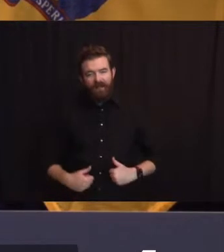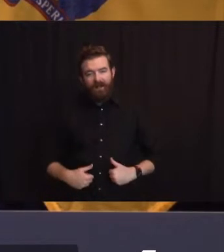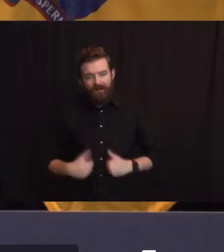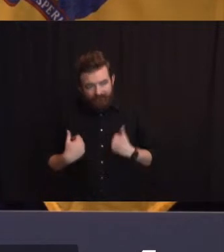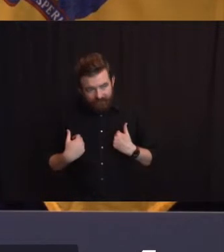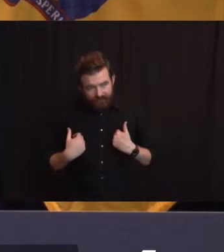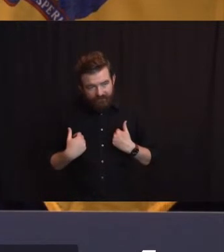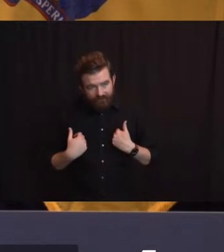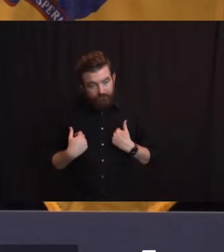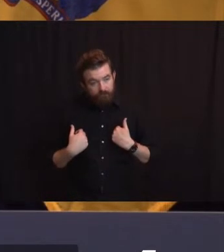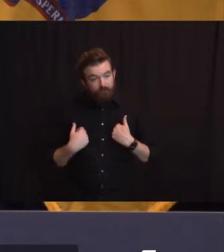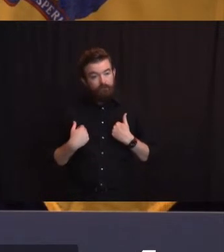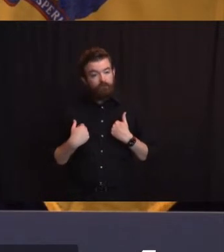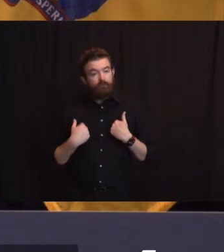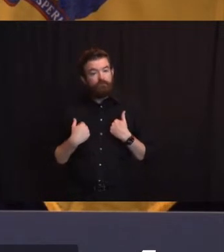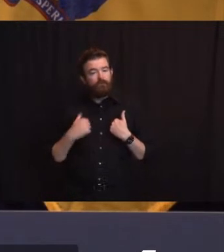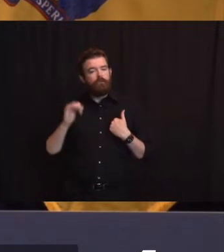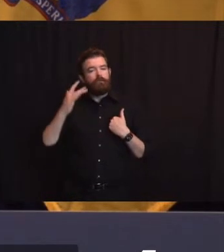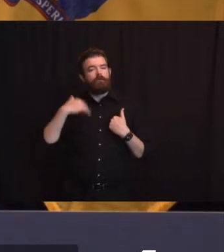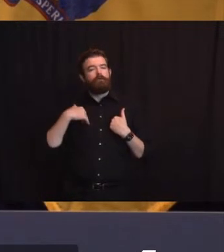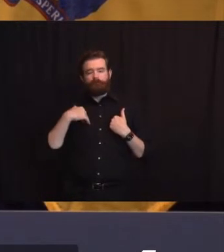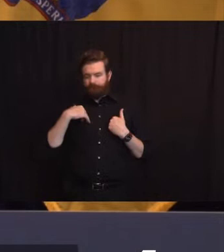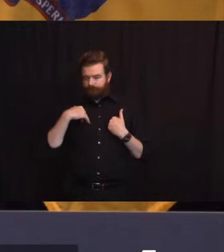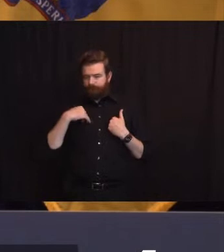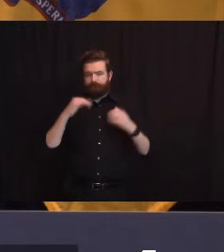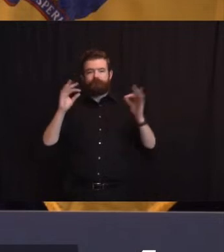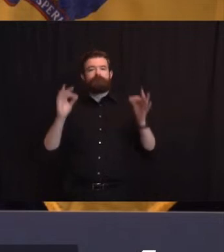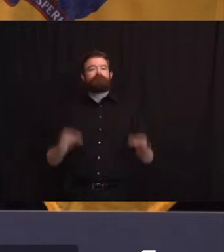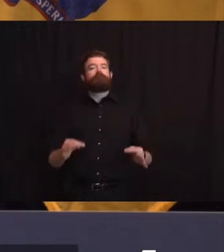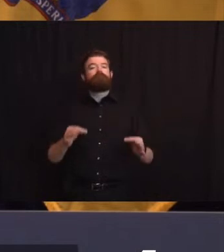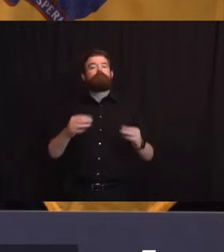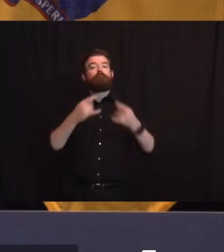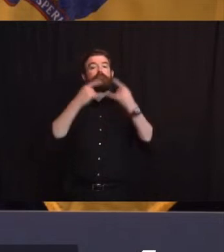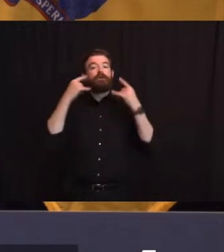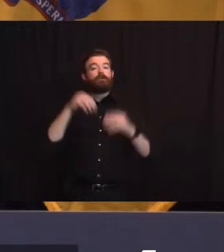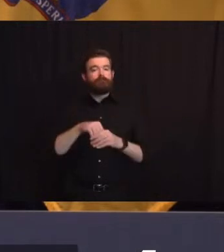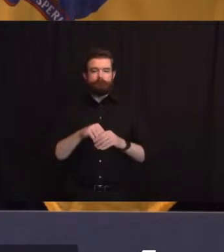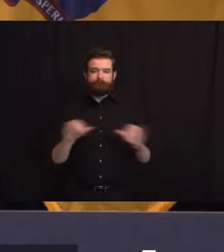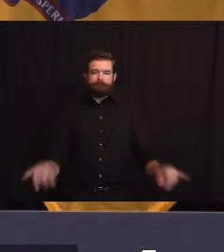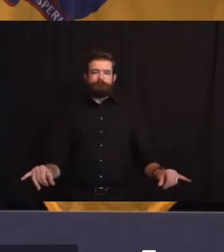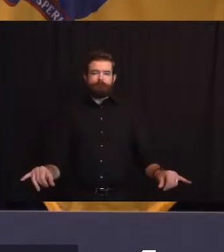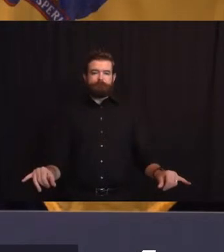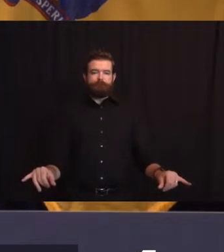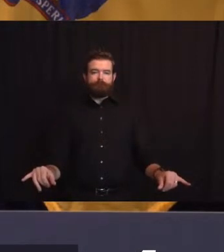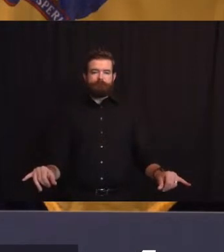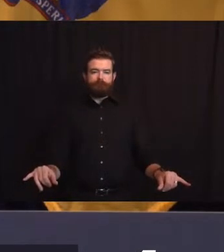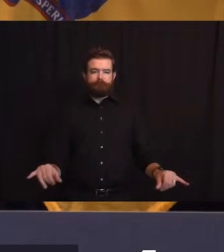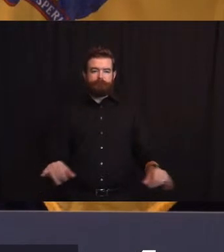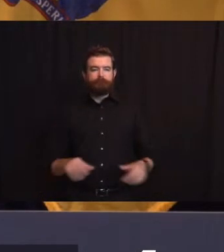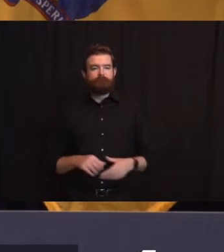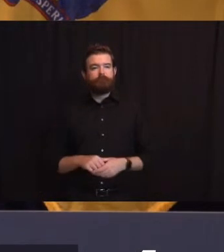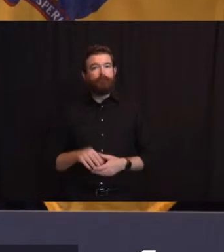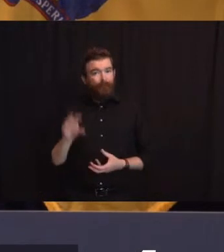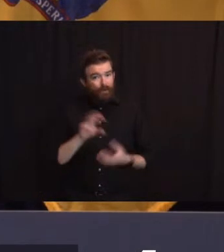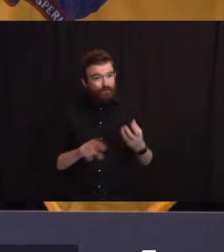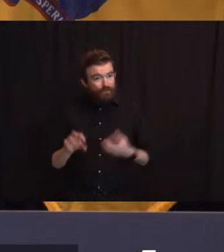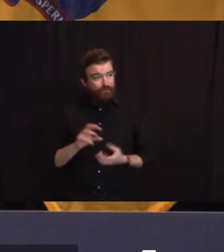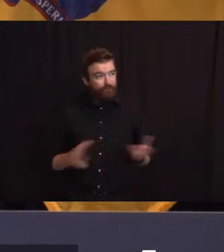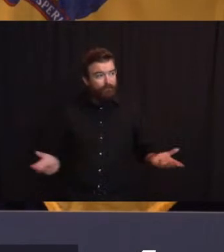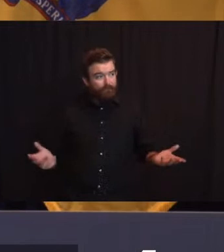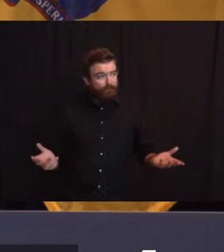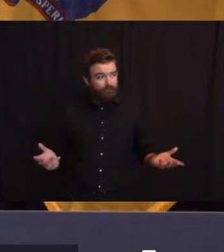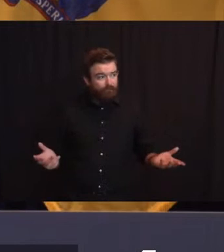responsibility. The confusion, to me, is a lot higher with that guy in the hardware store who's working there, having